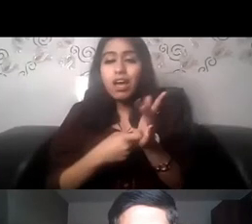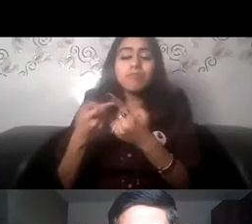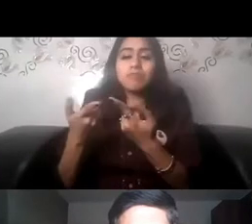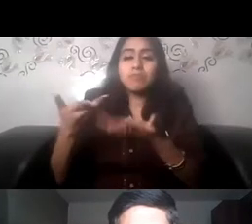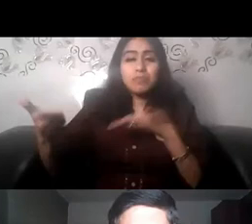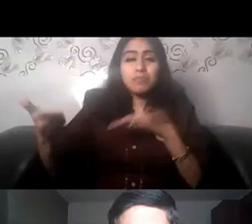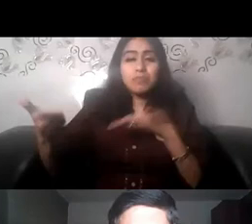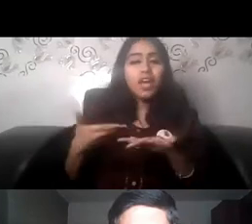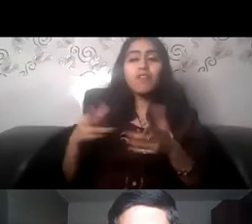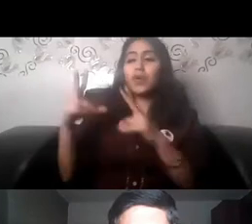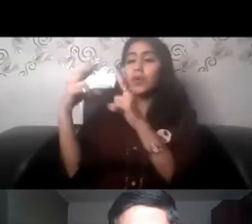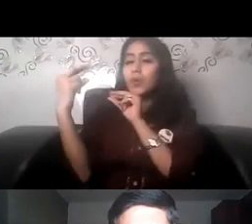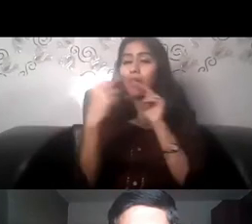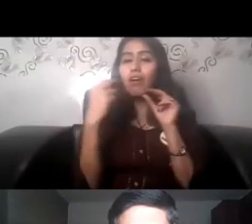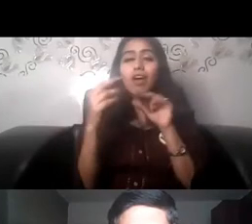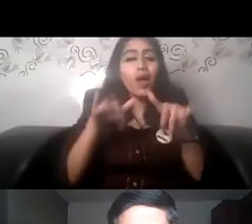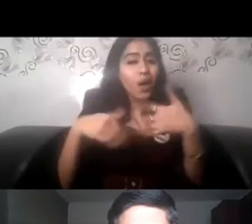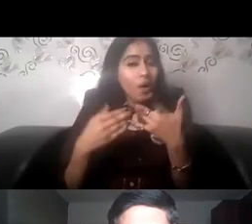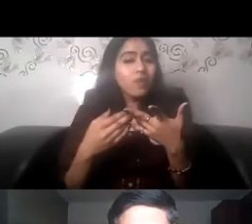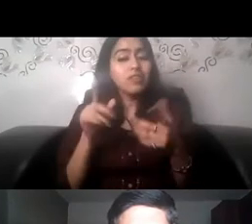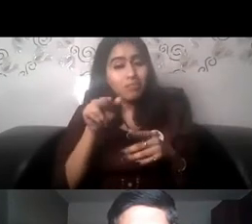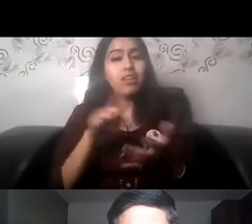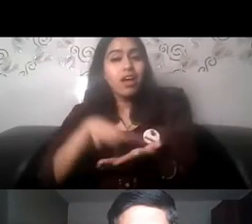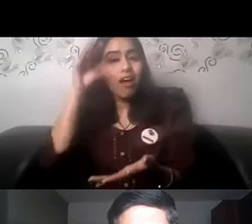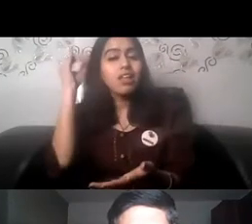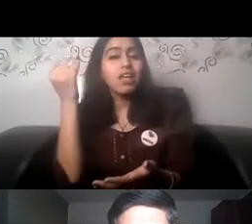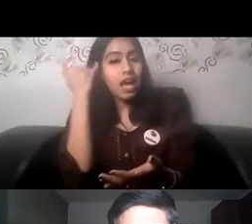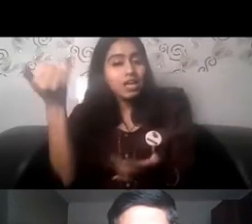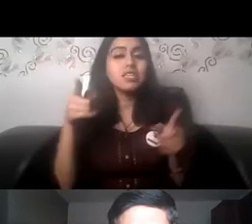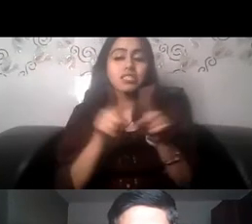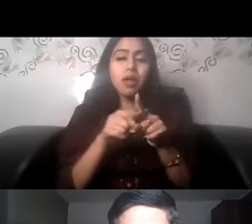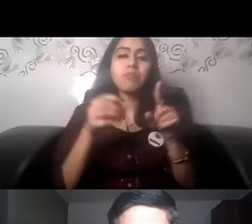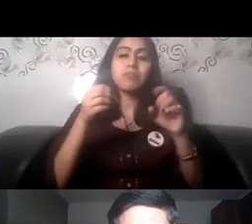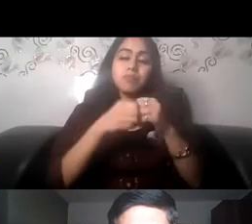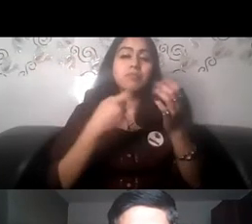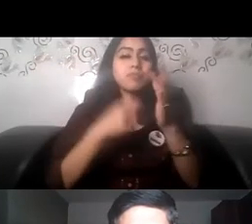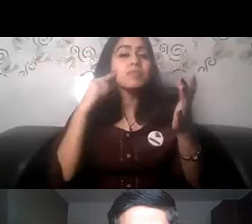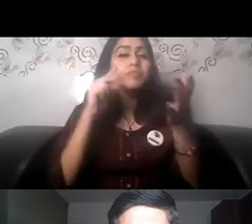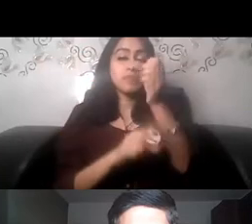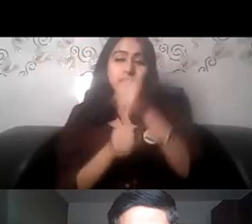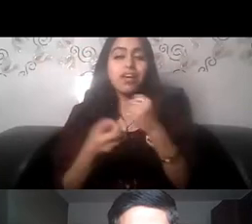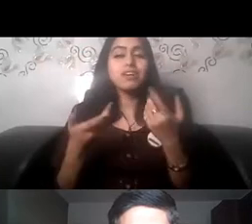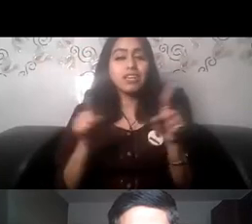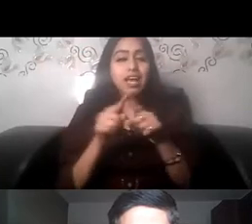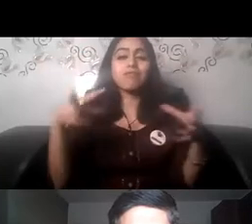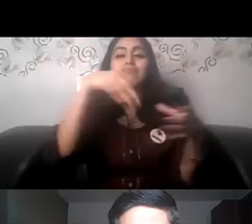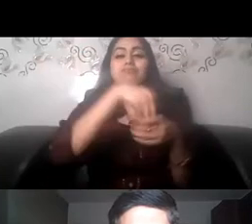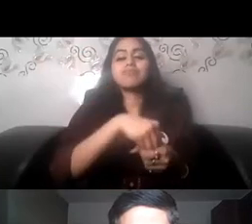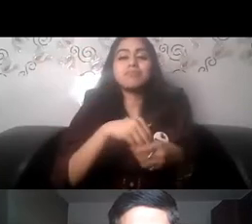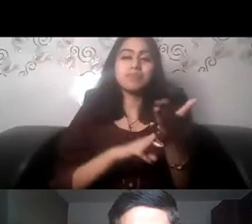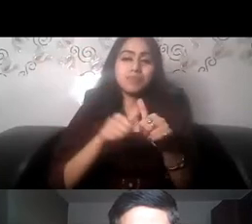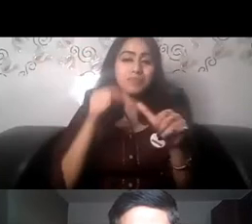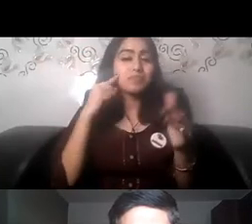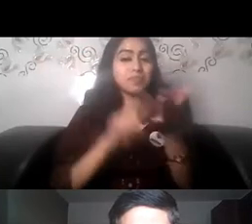with them, live with them is a very important aspect. So the whole idea is to bring them to the mainstream. That was my point. Thank you. Absolutely. And it